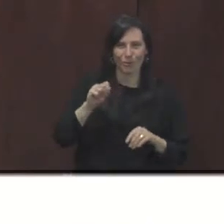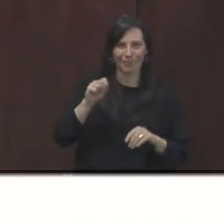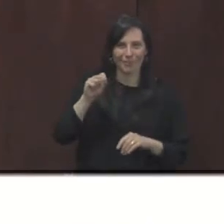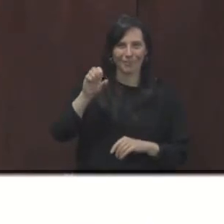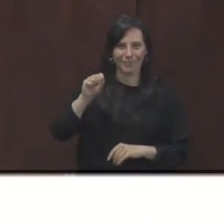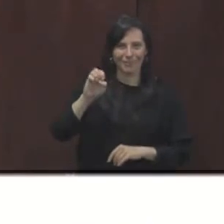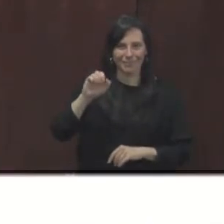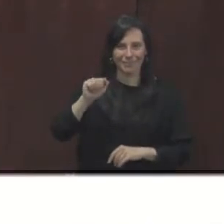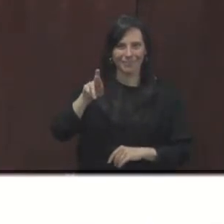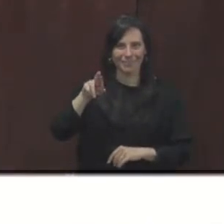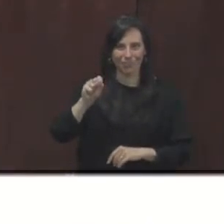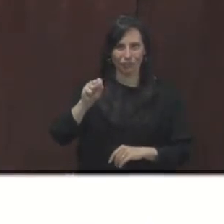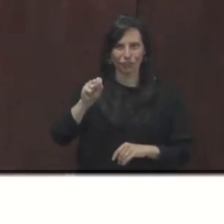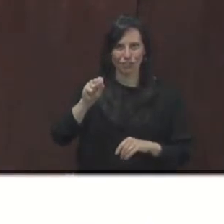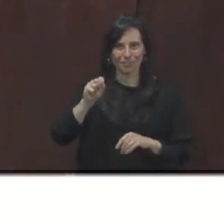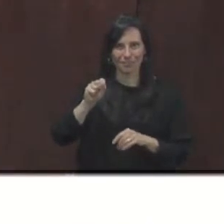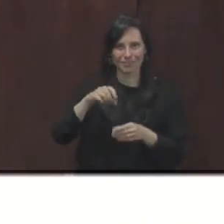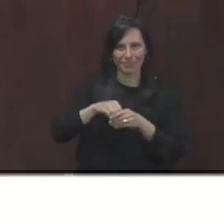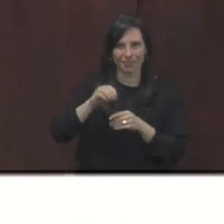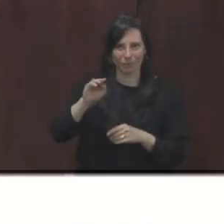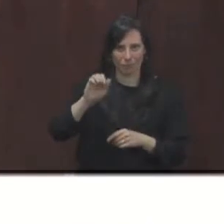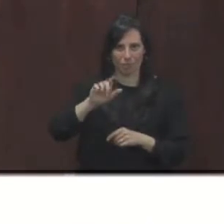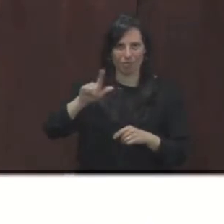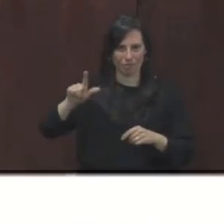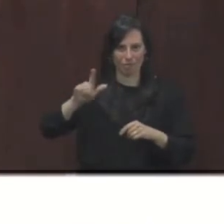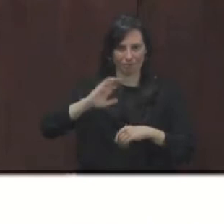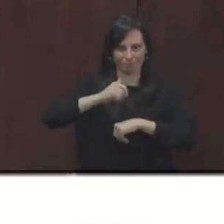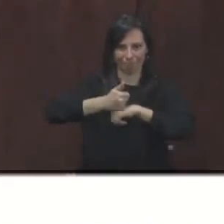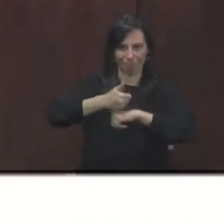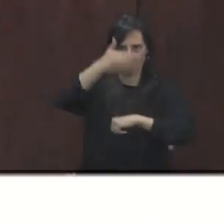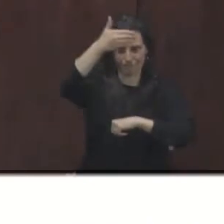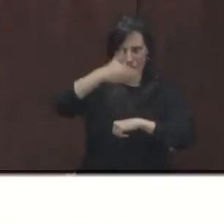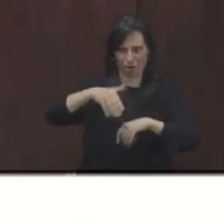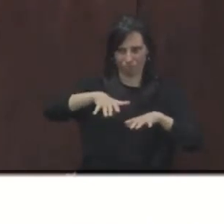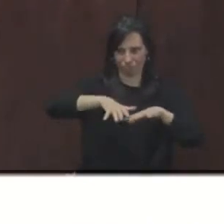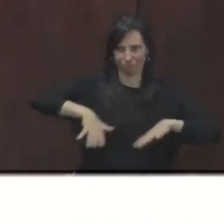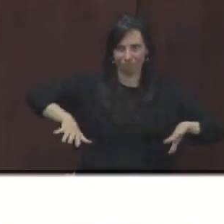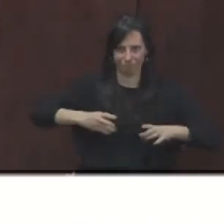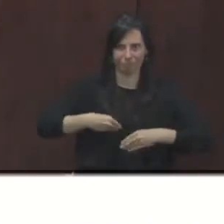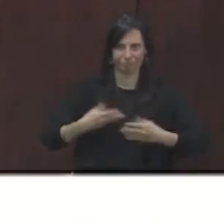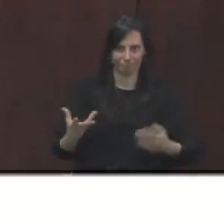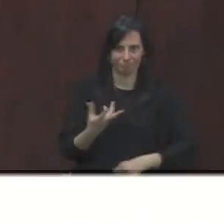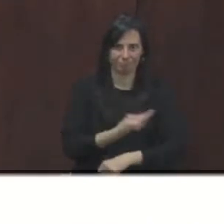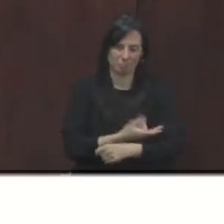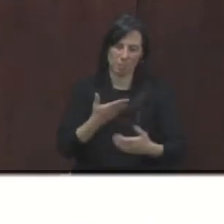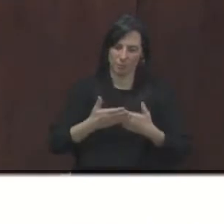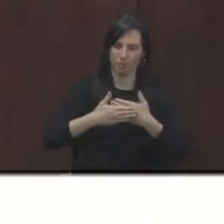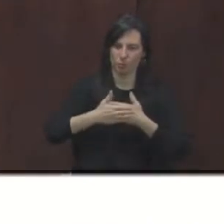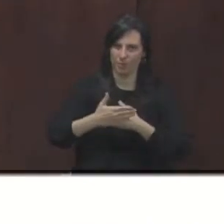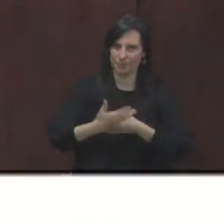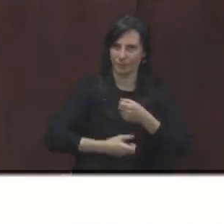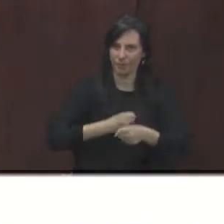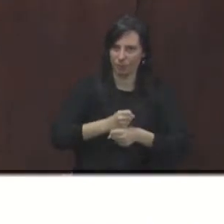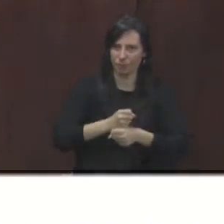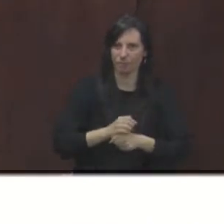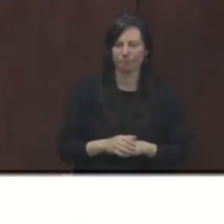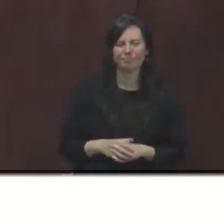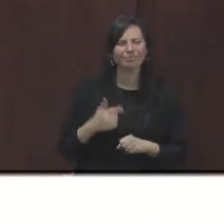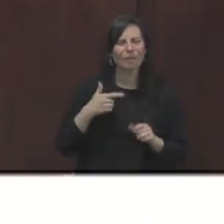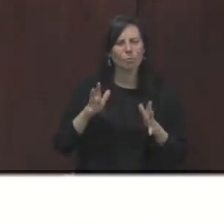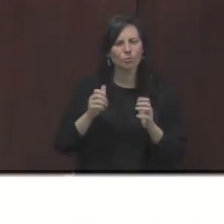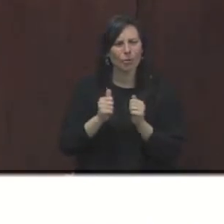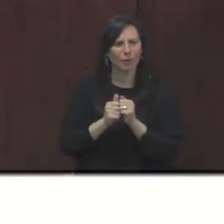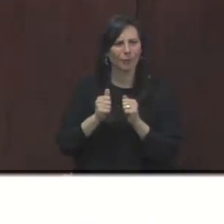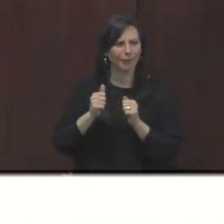county for the remainder of the year. I do want to point out, anecdotally, as I was speaking to people in the community through